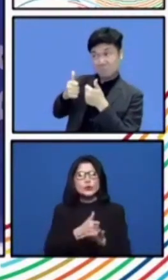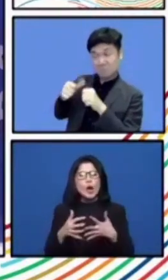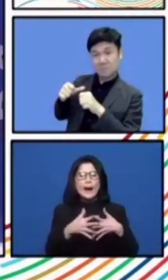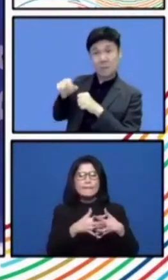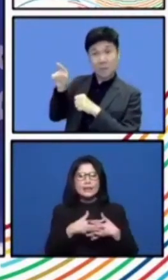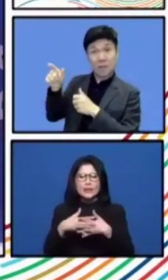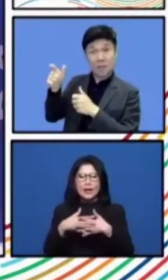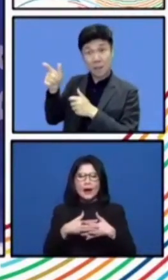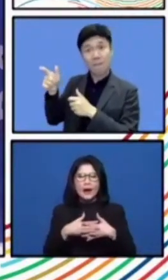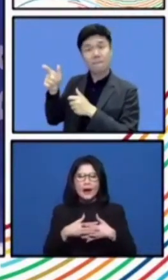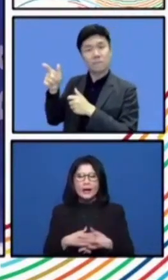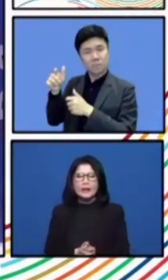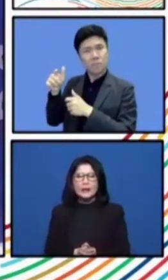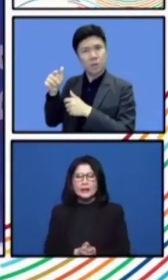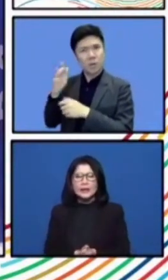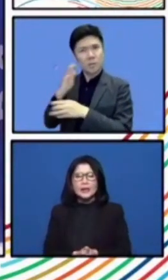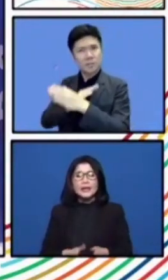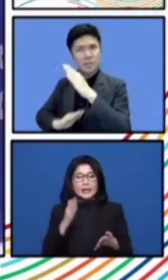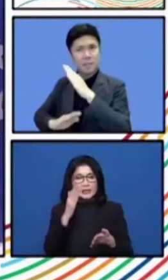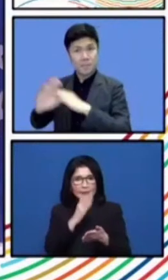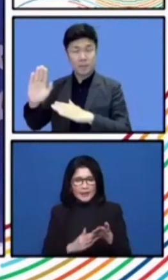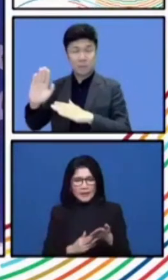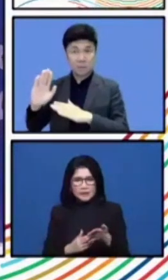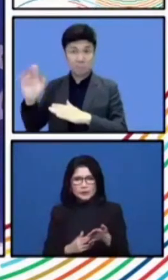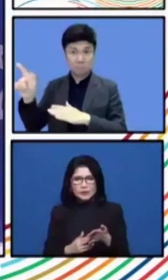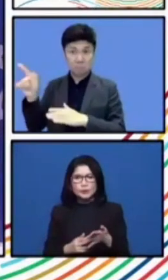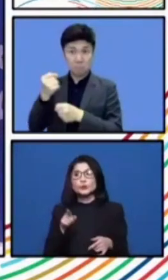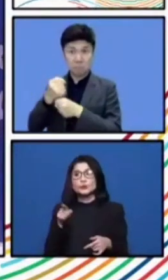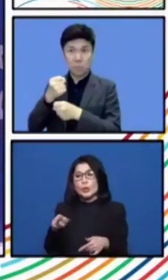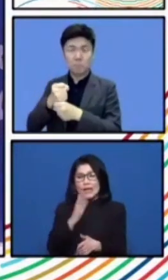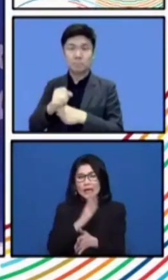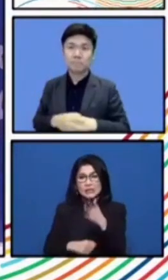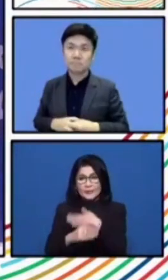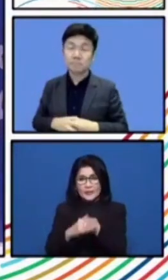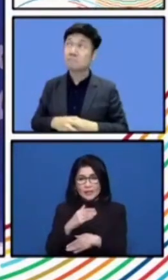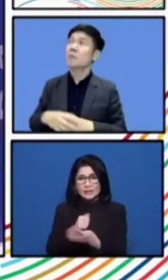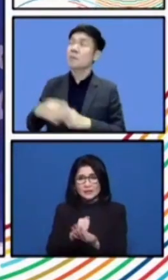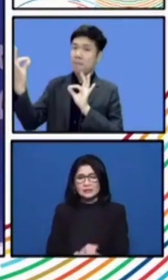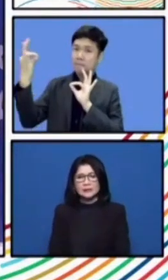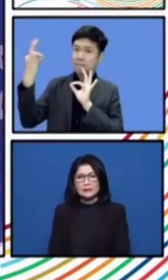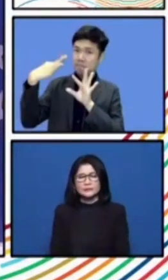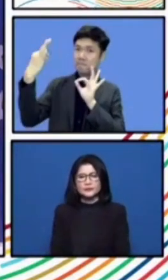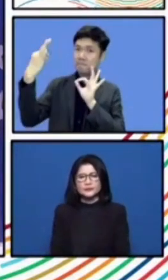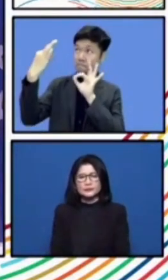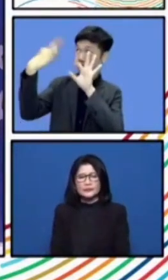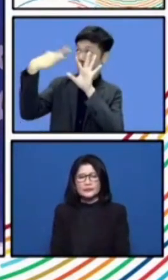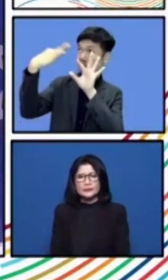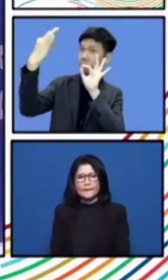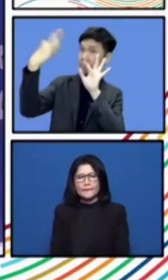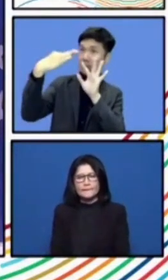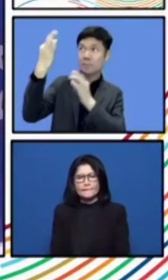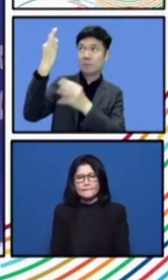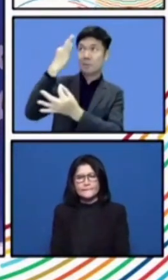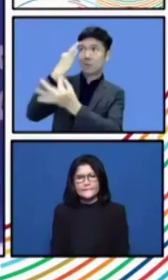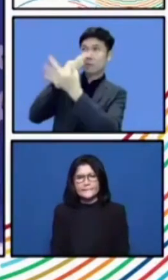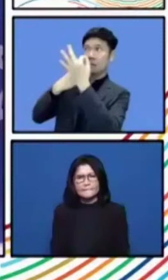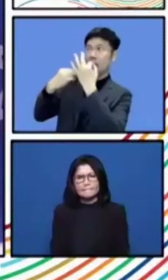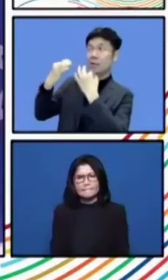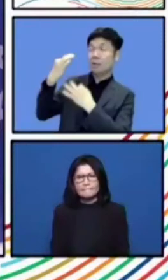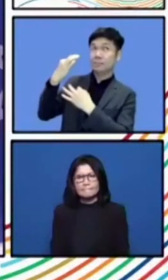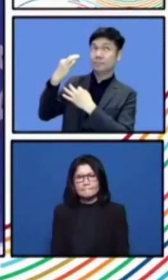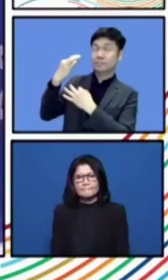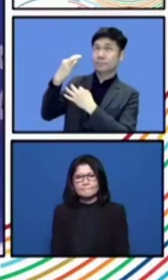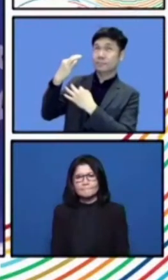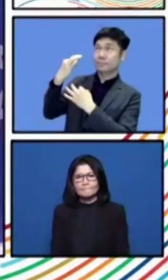who actually um yeah come back to us and with quite difficult questions so while this self-reporting